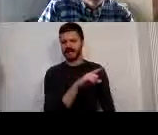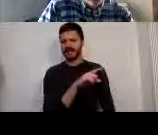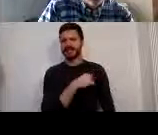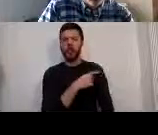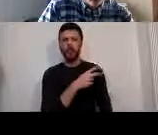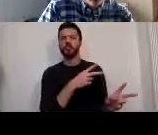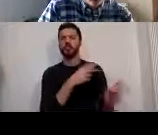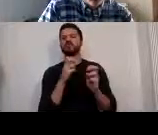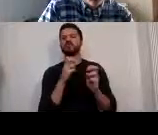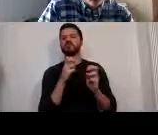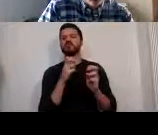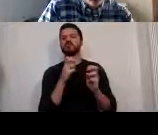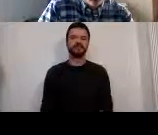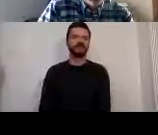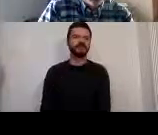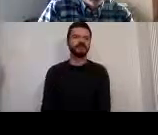Next slide.